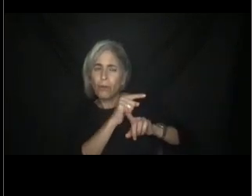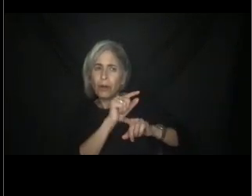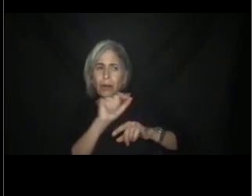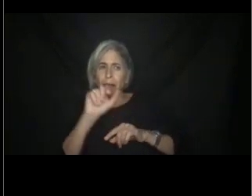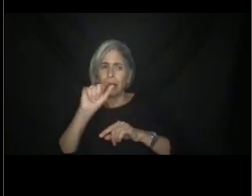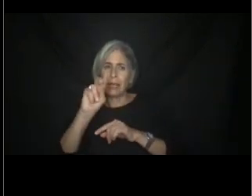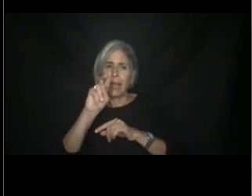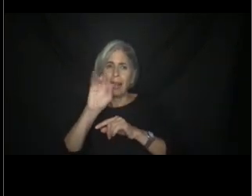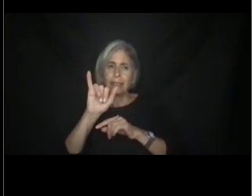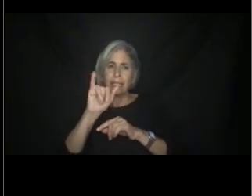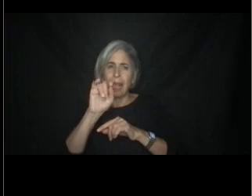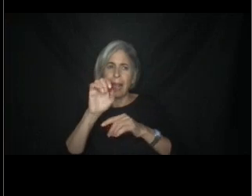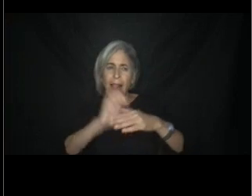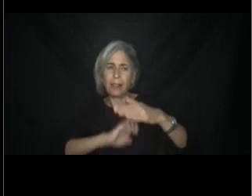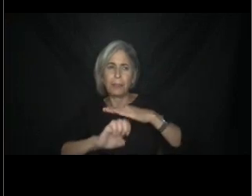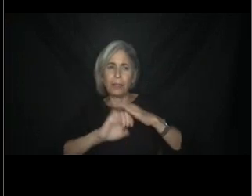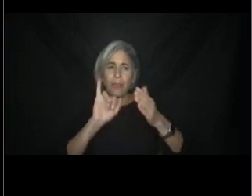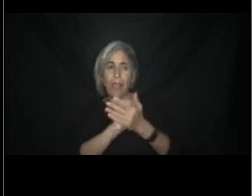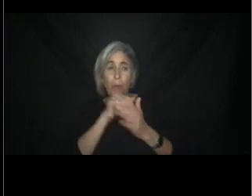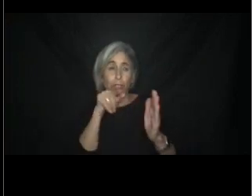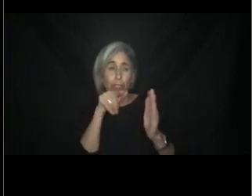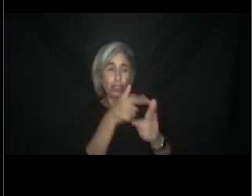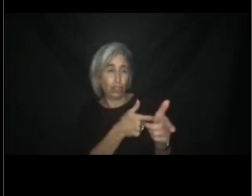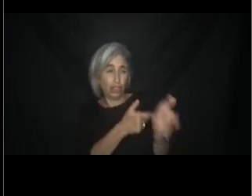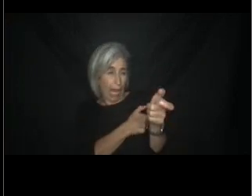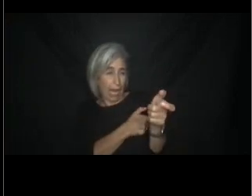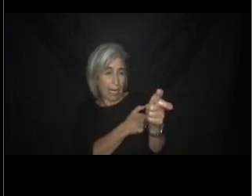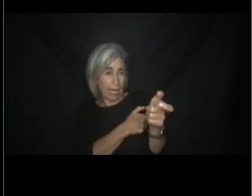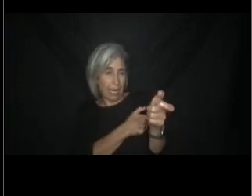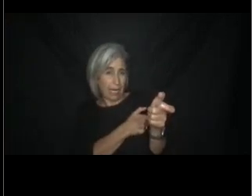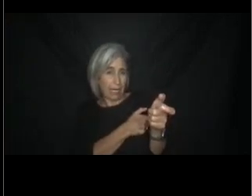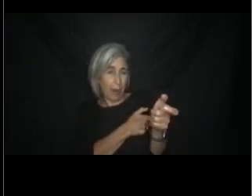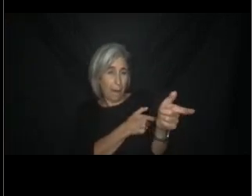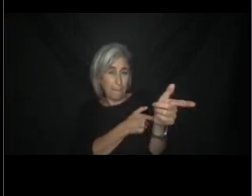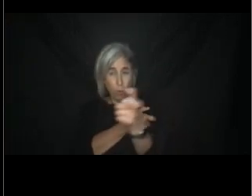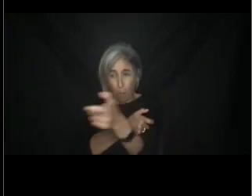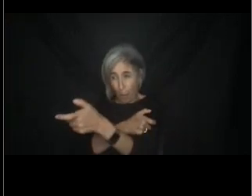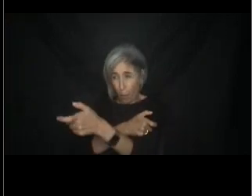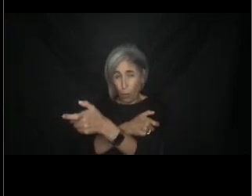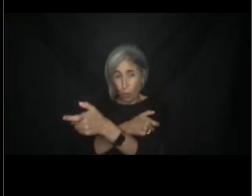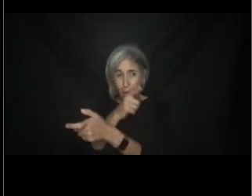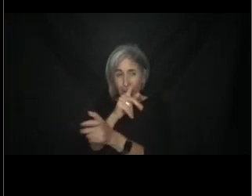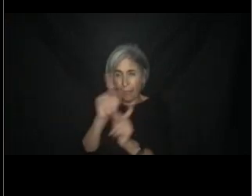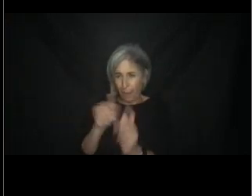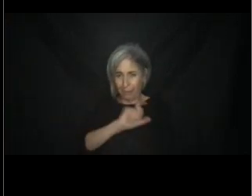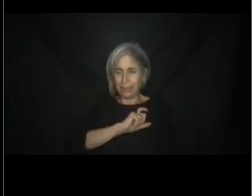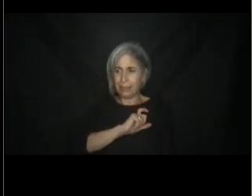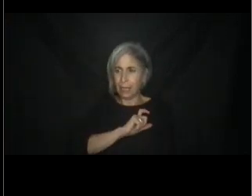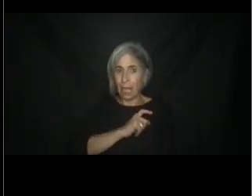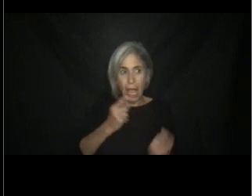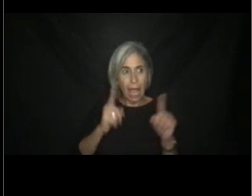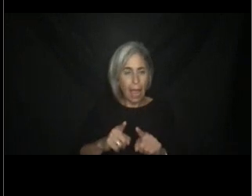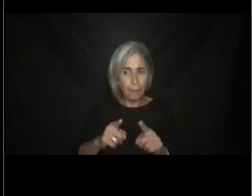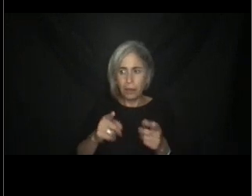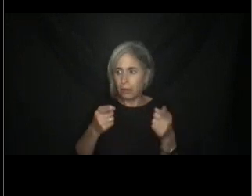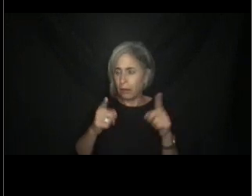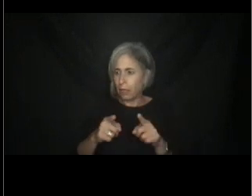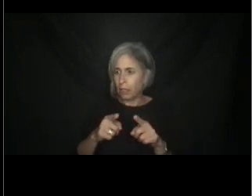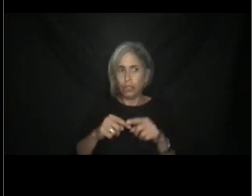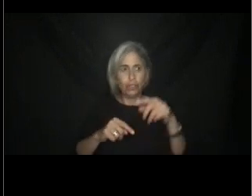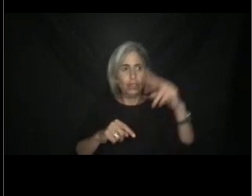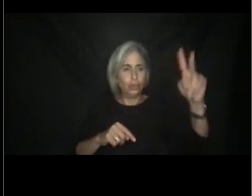shot at, okay? They were shot at. So what happened, right, is they started riding 2 and